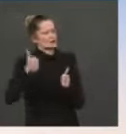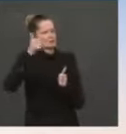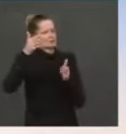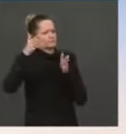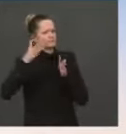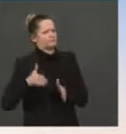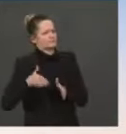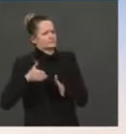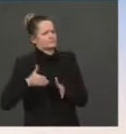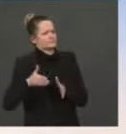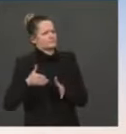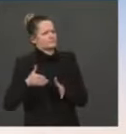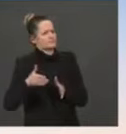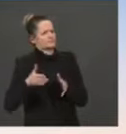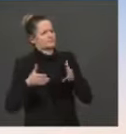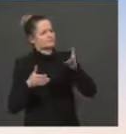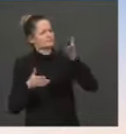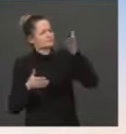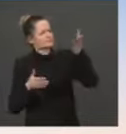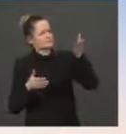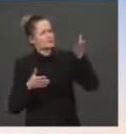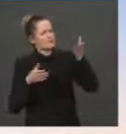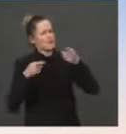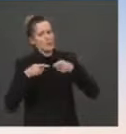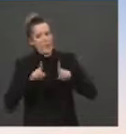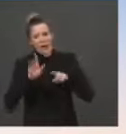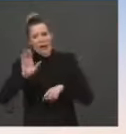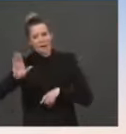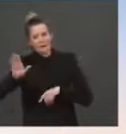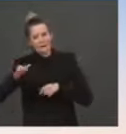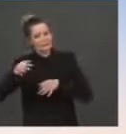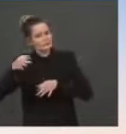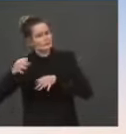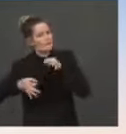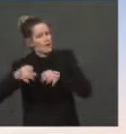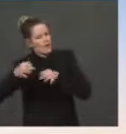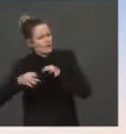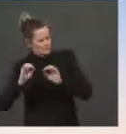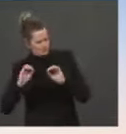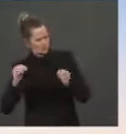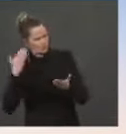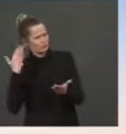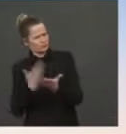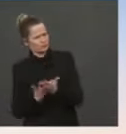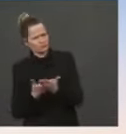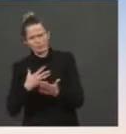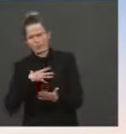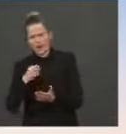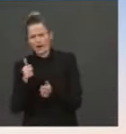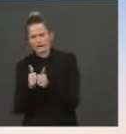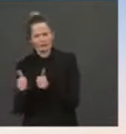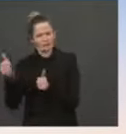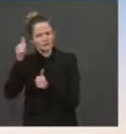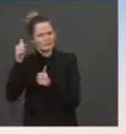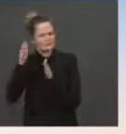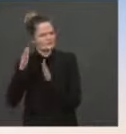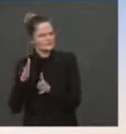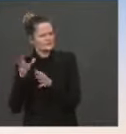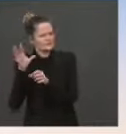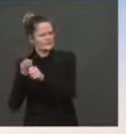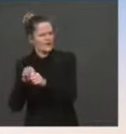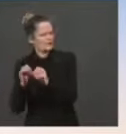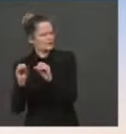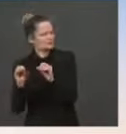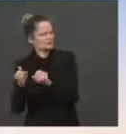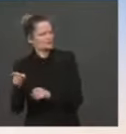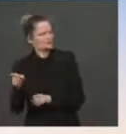was proven in the trial. And Kyle Rittenhouse is saying that the president had actual malice in defaming his character. Is that